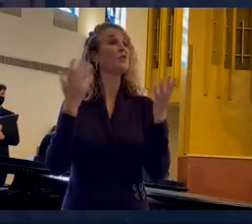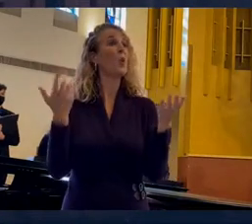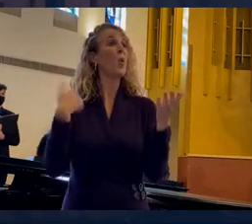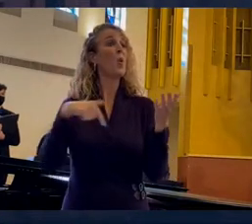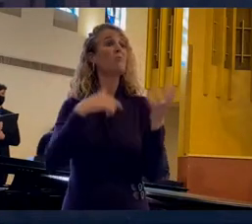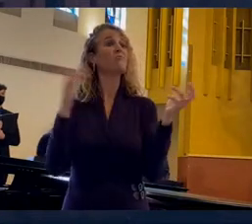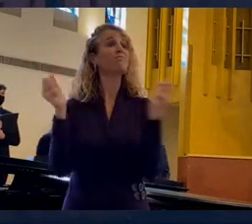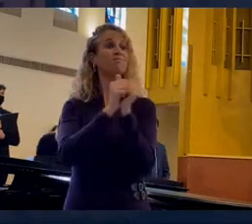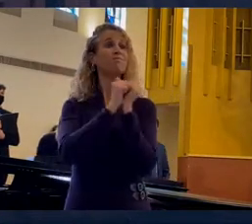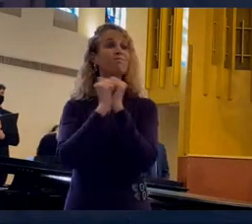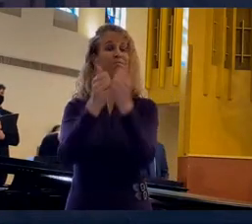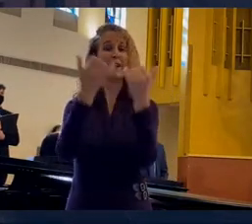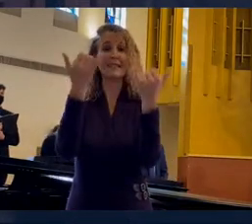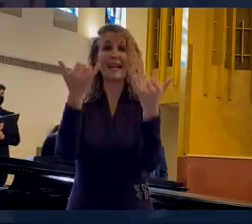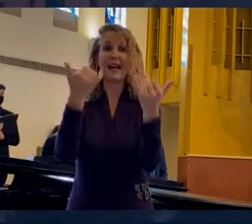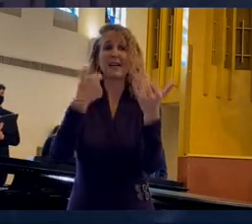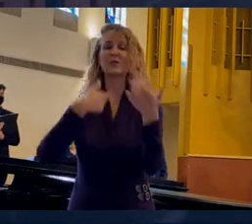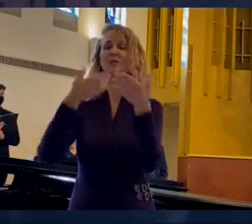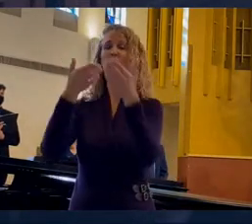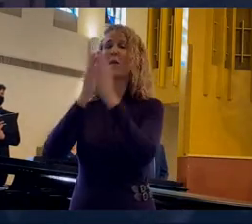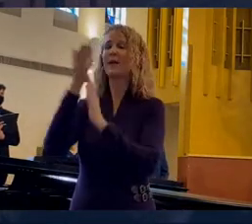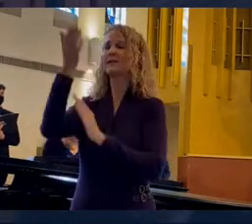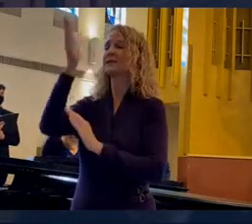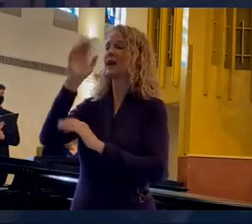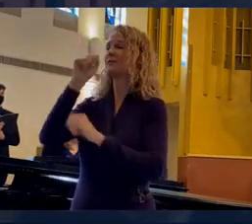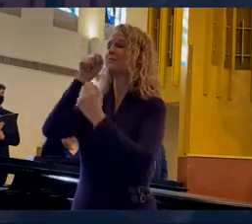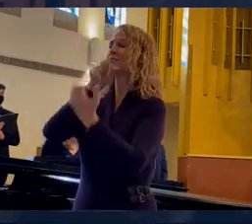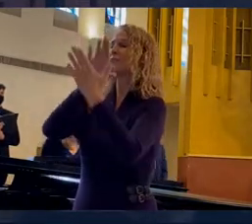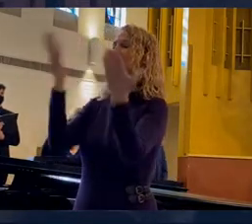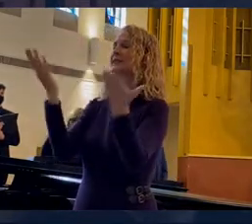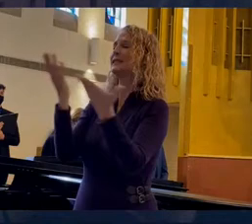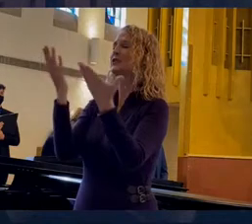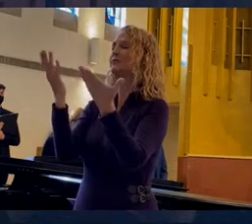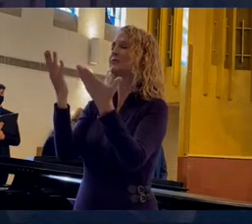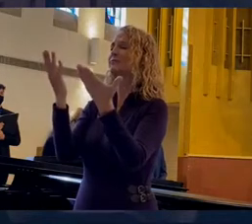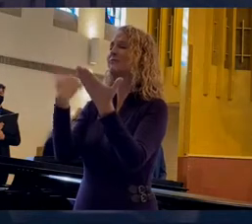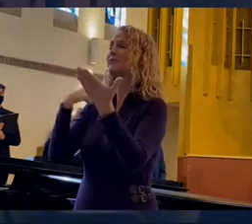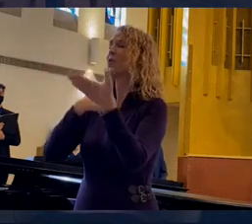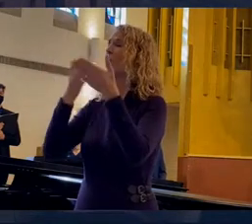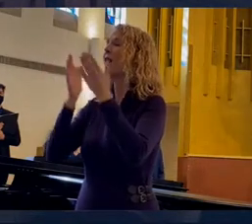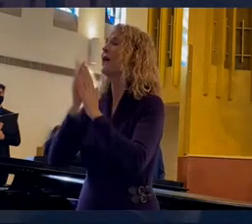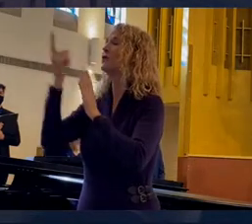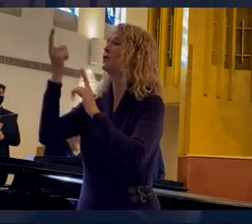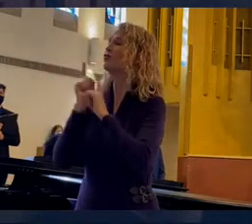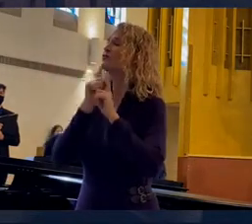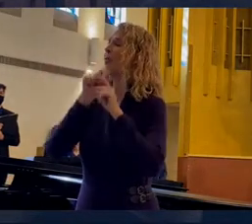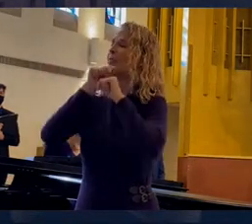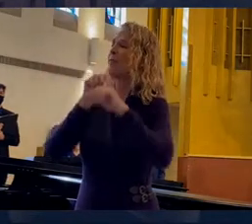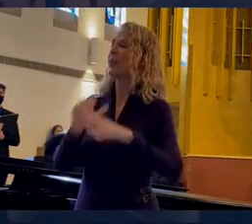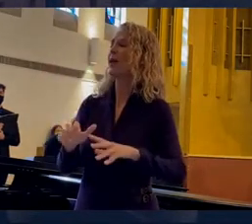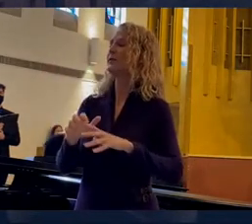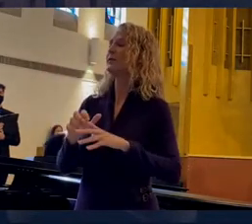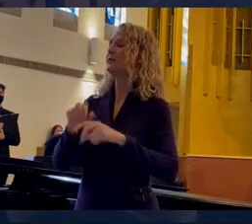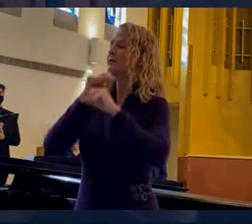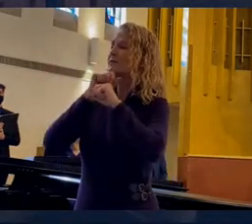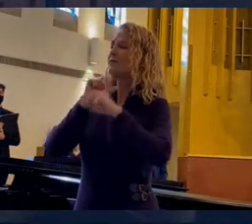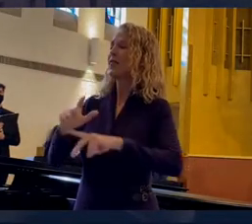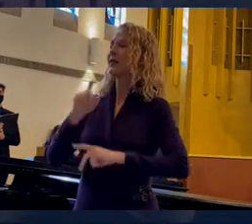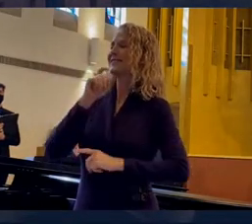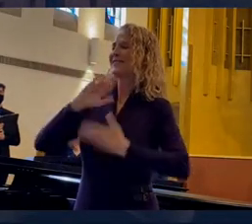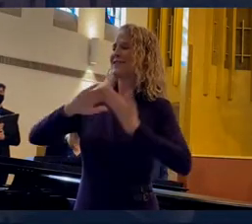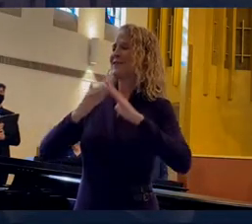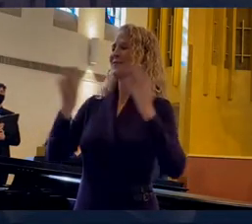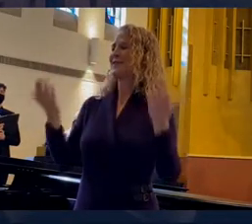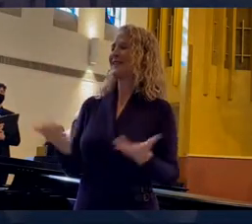So we gather here today, and we ask God's presence among us, and we ask God to be with us, and to bless the